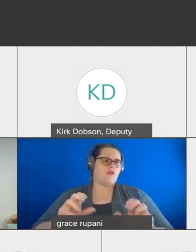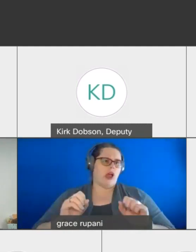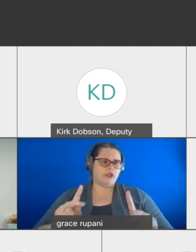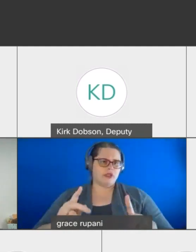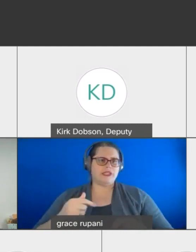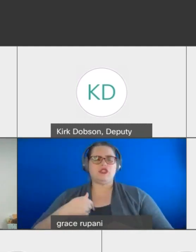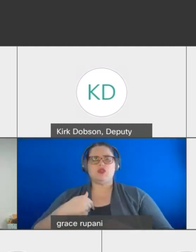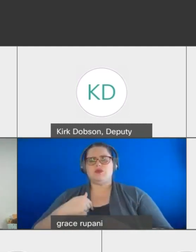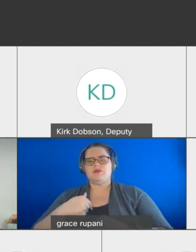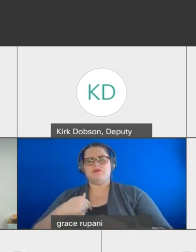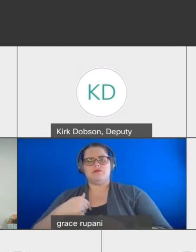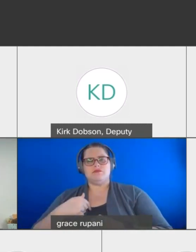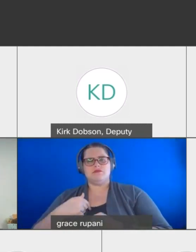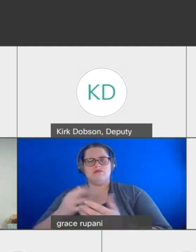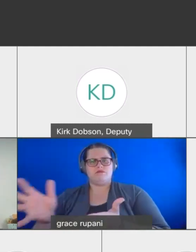Um,